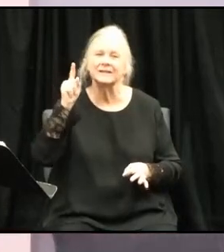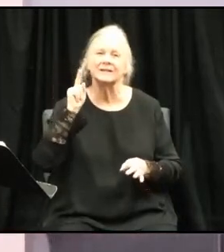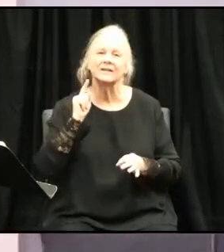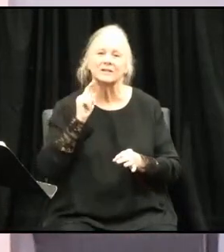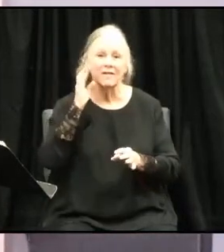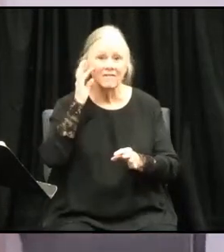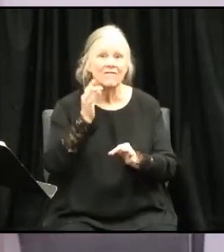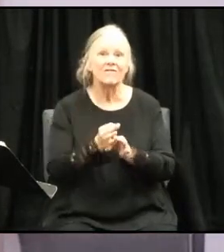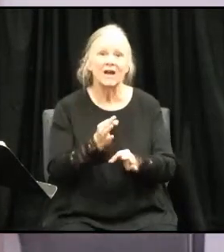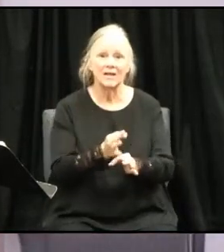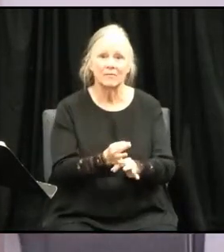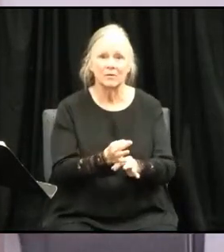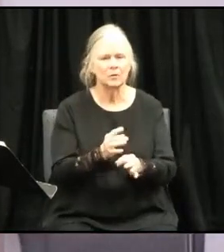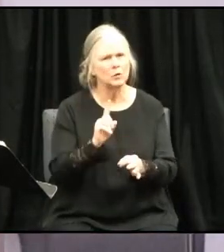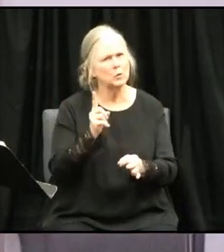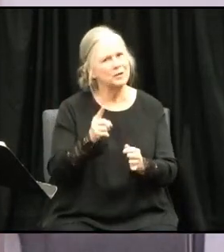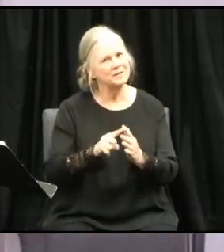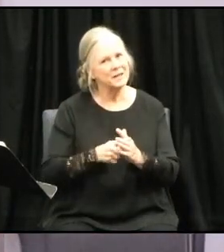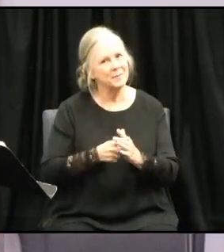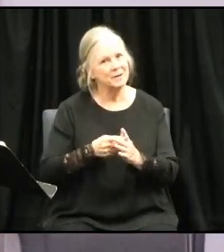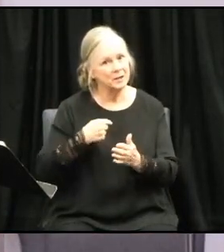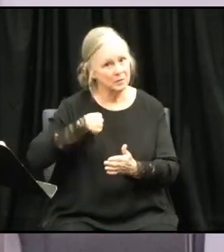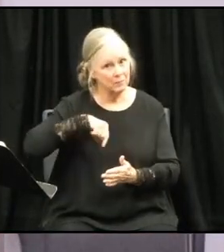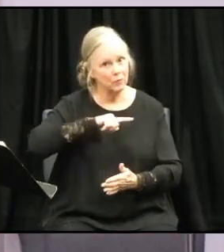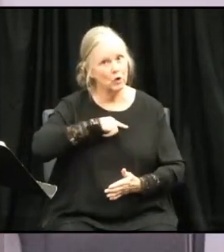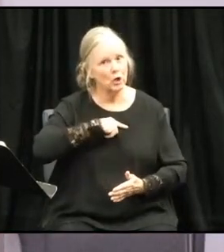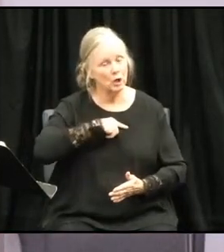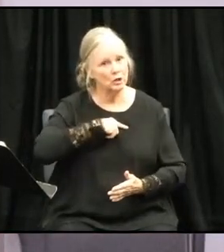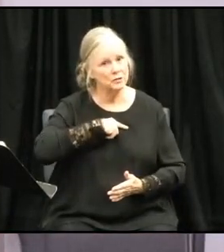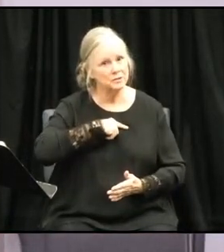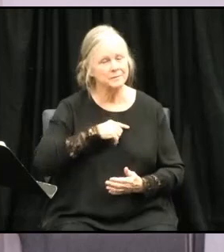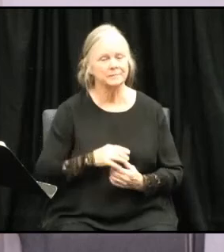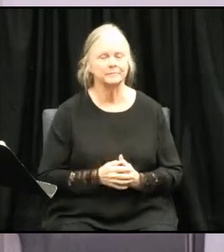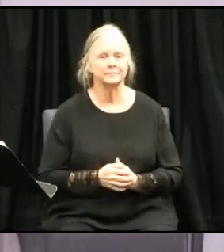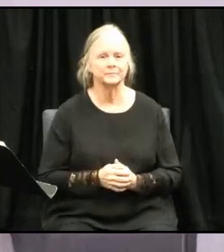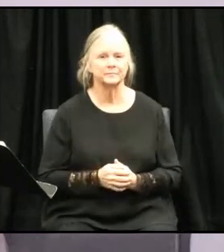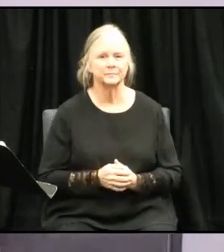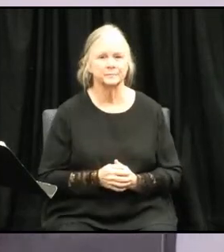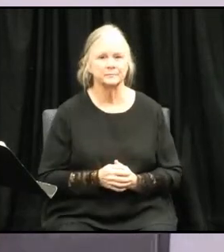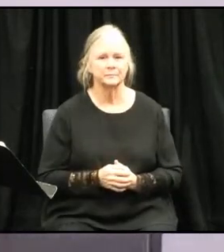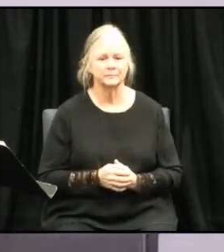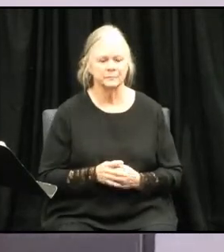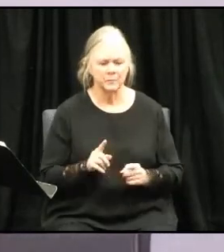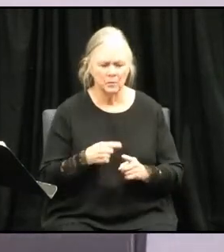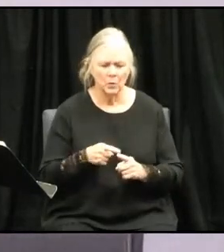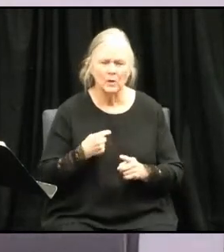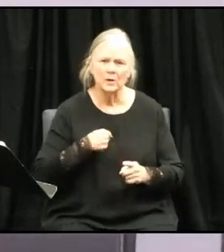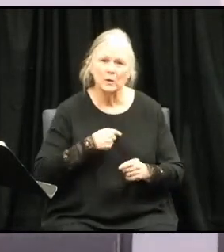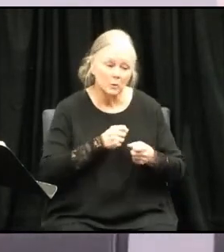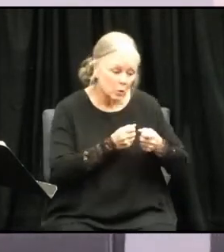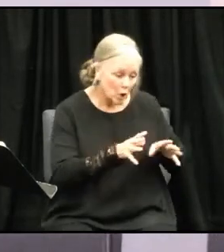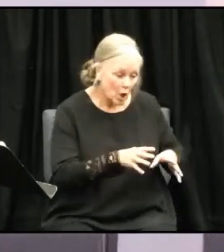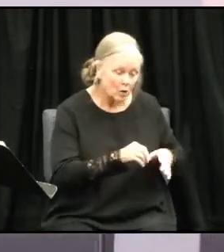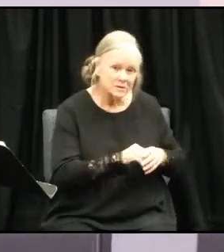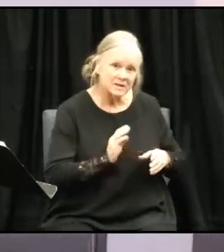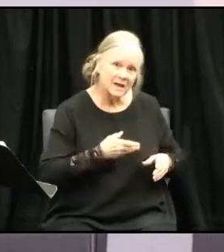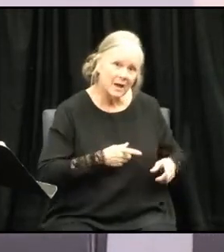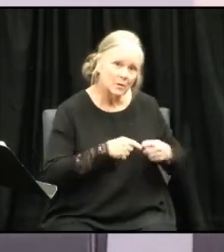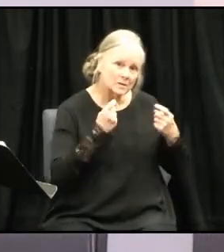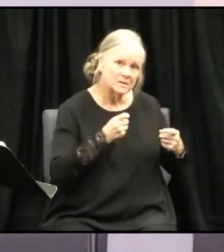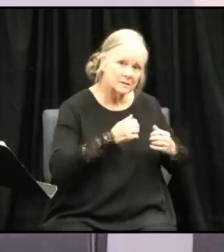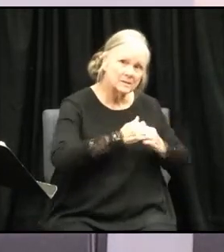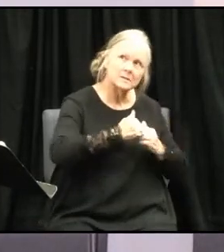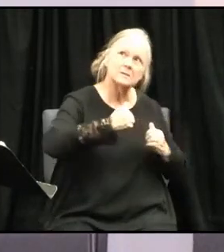Where does that begin for us? When we were lost in our sins, separated from God in